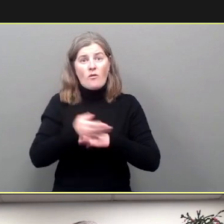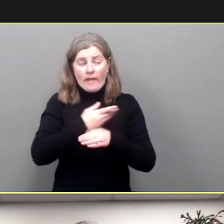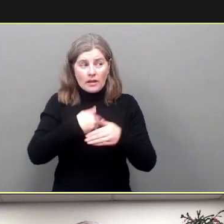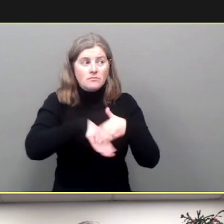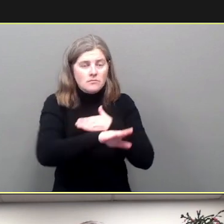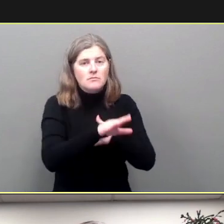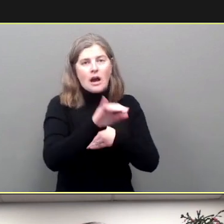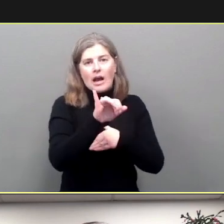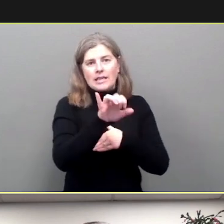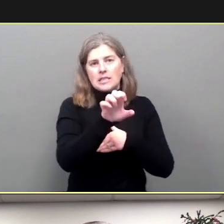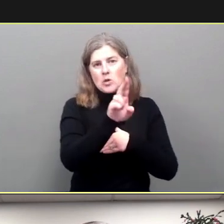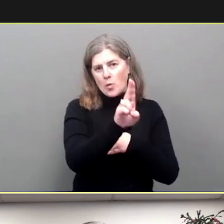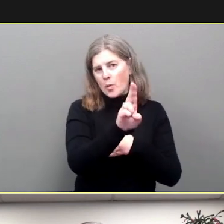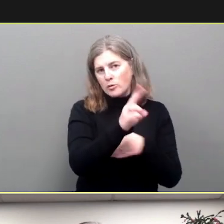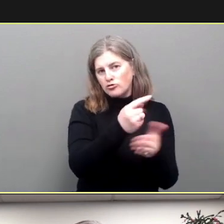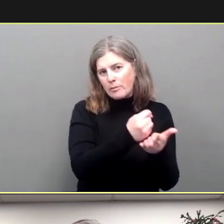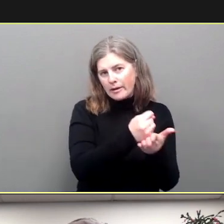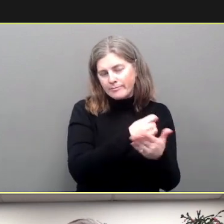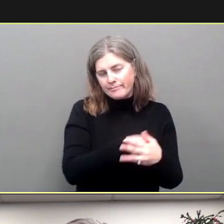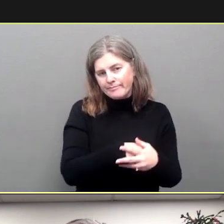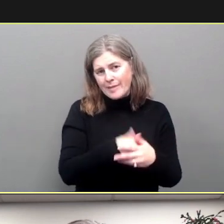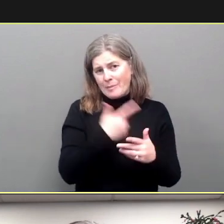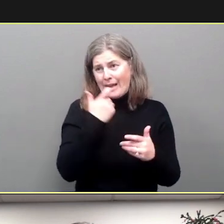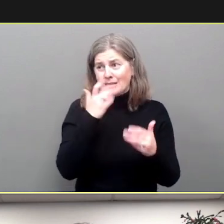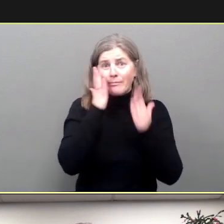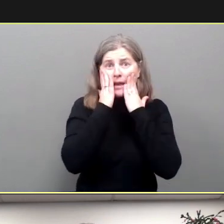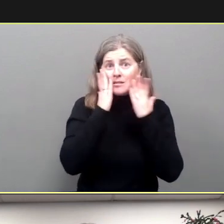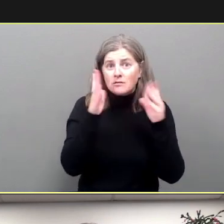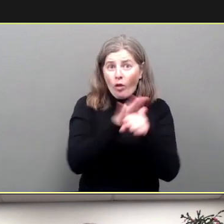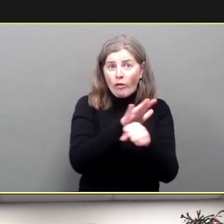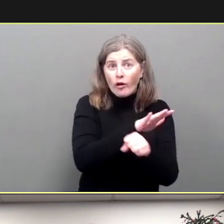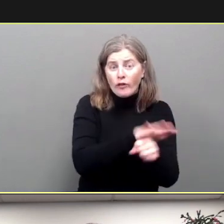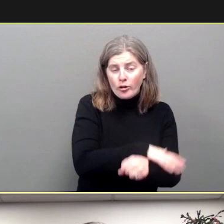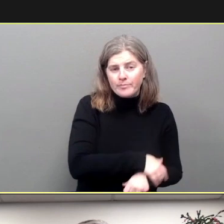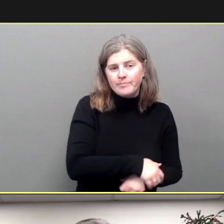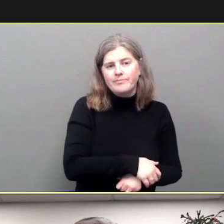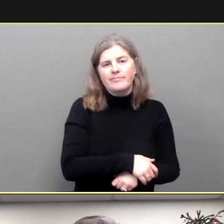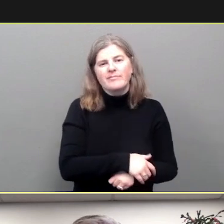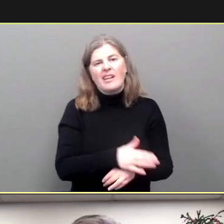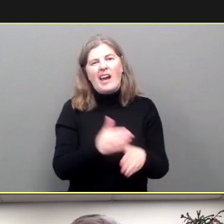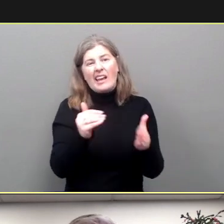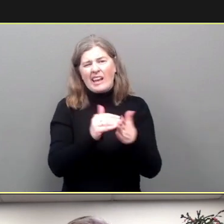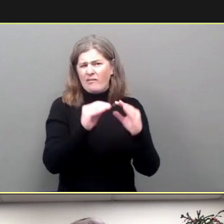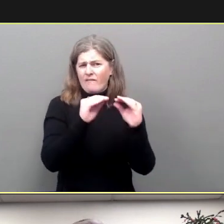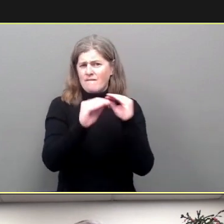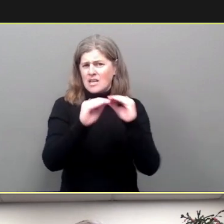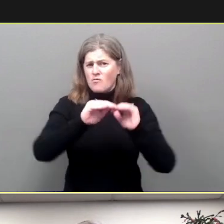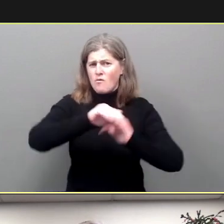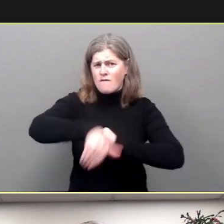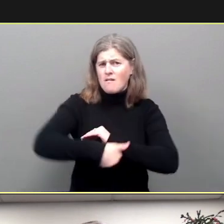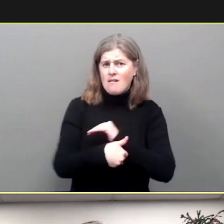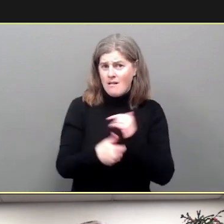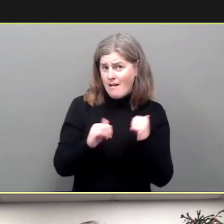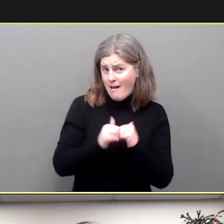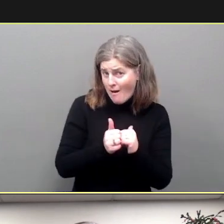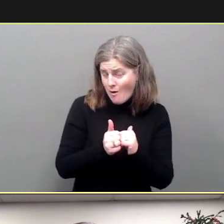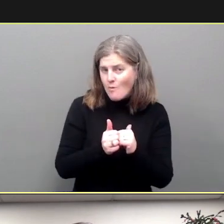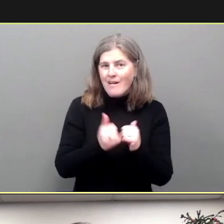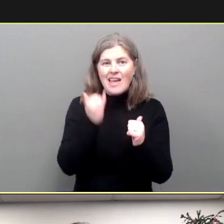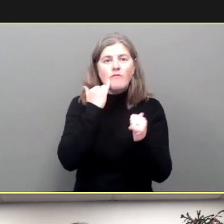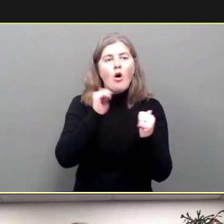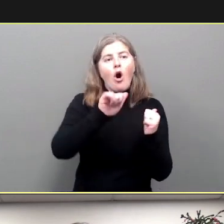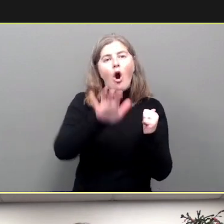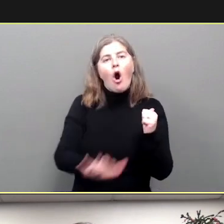care treatment just because our beds are so full. Again, we could fix this overnight if everyone in the state